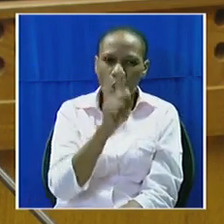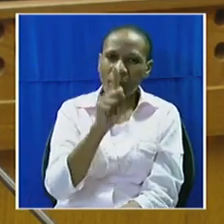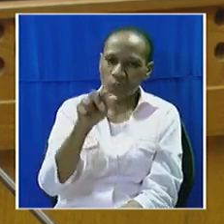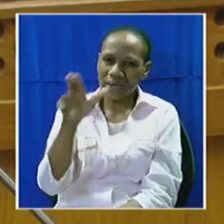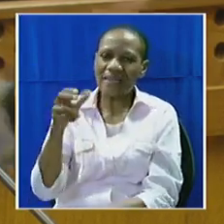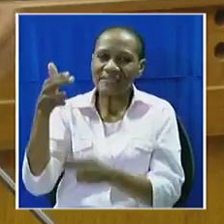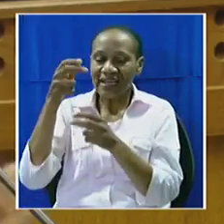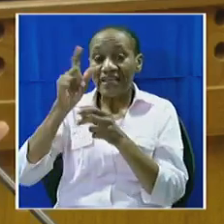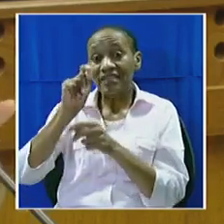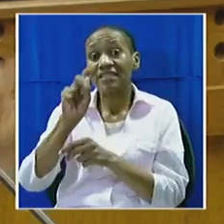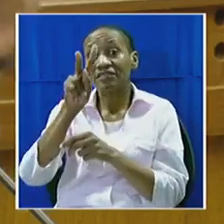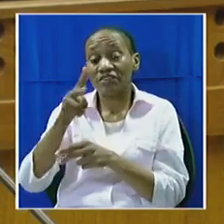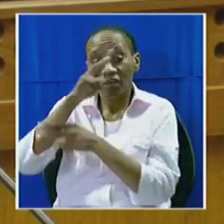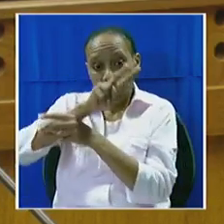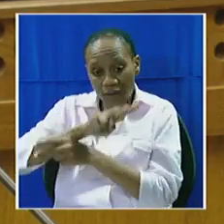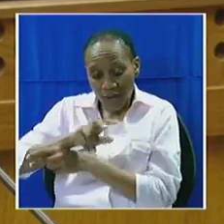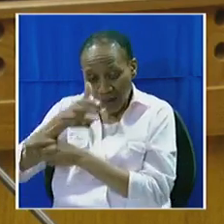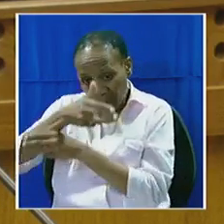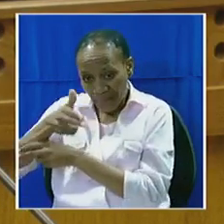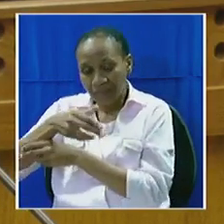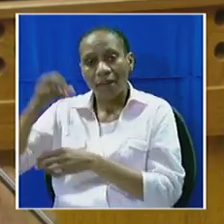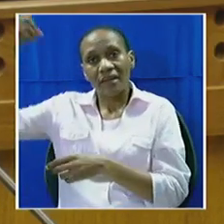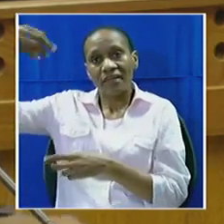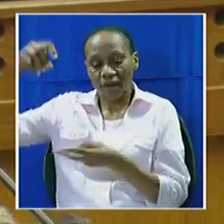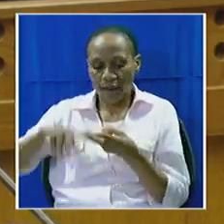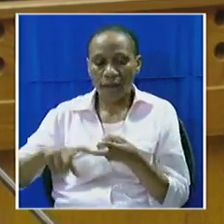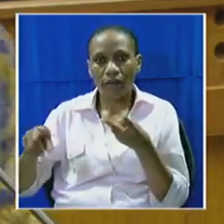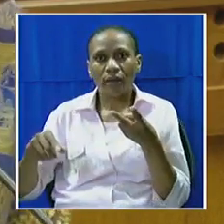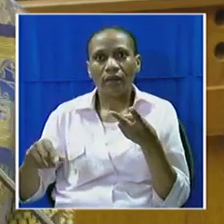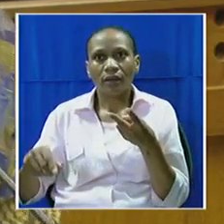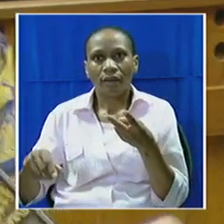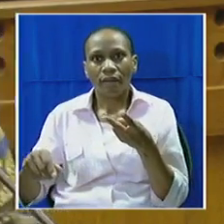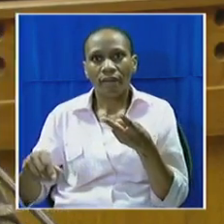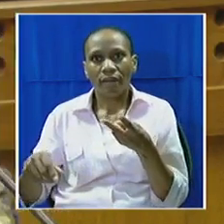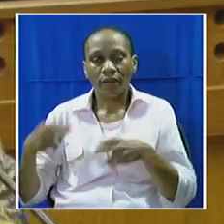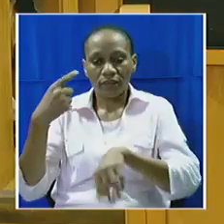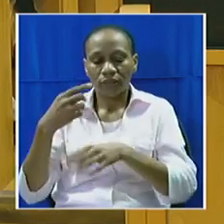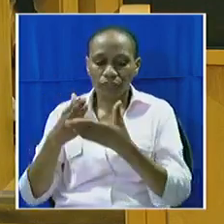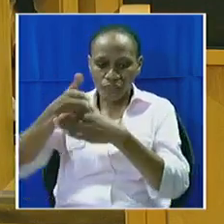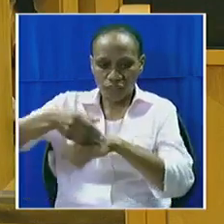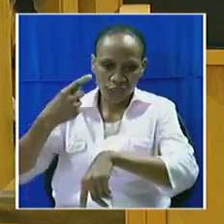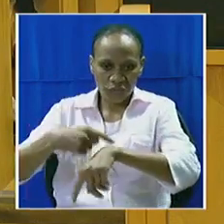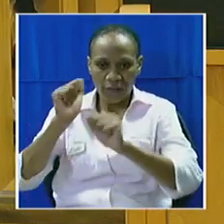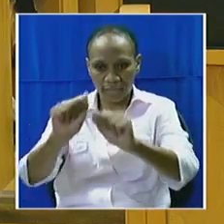cameras. Nyanga, Thank the you, number Honorable one Member. Thank the you. time has expired.